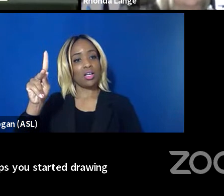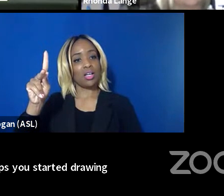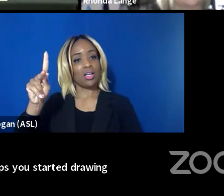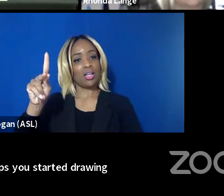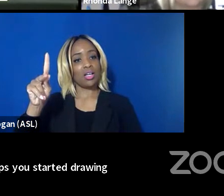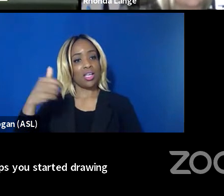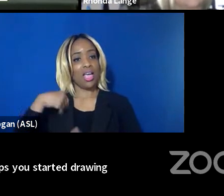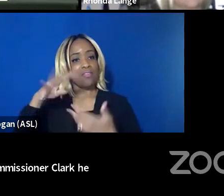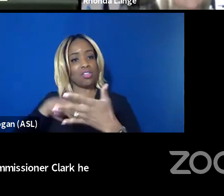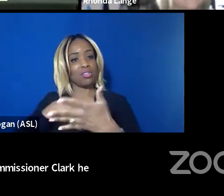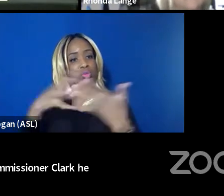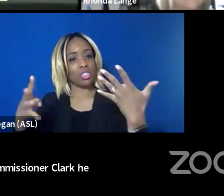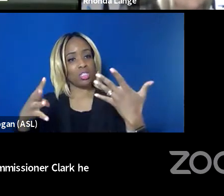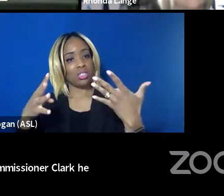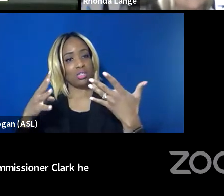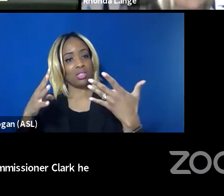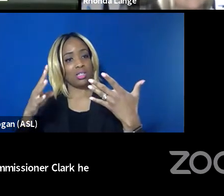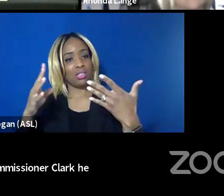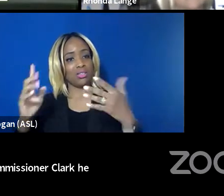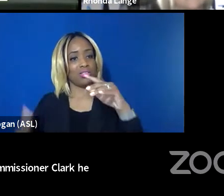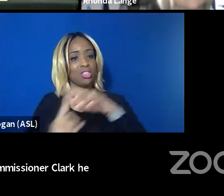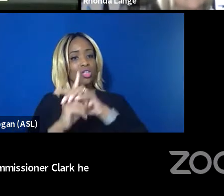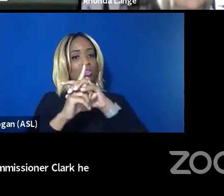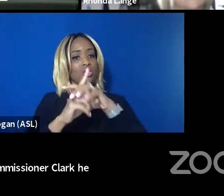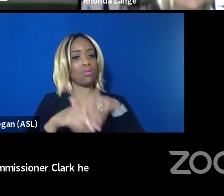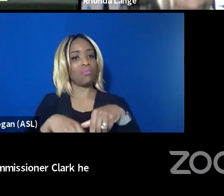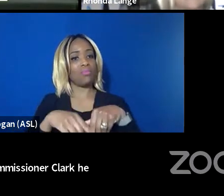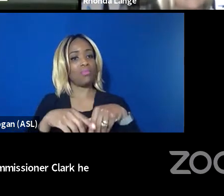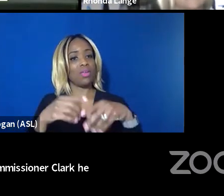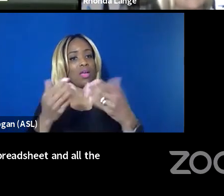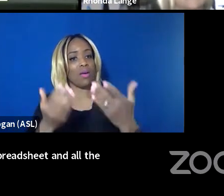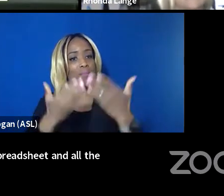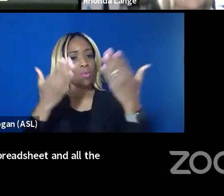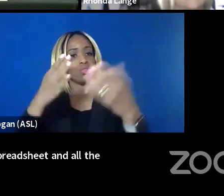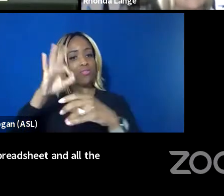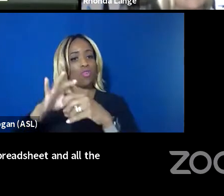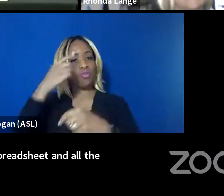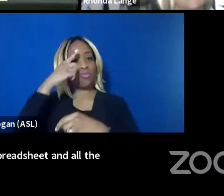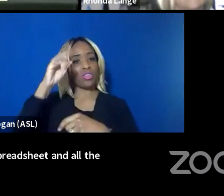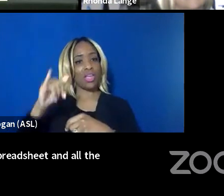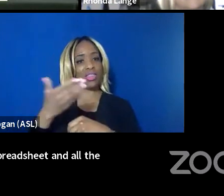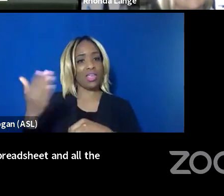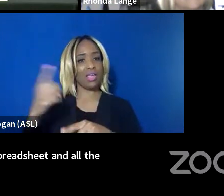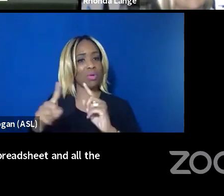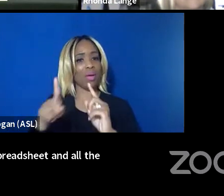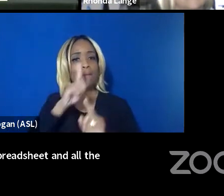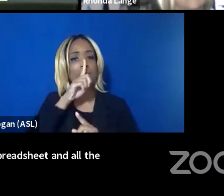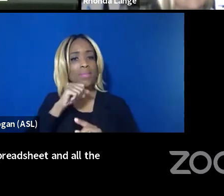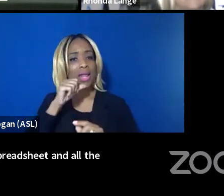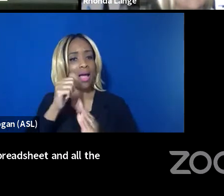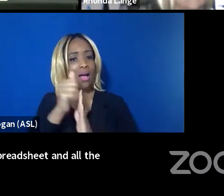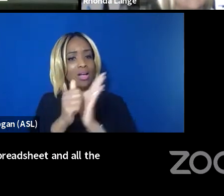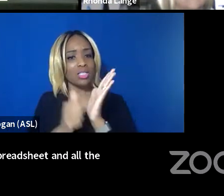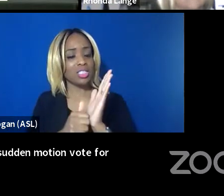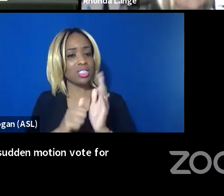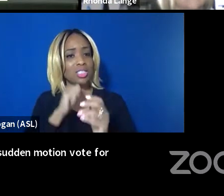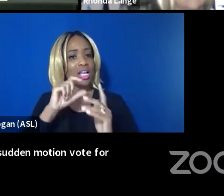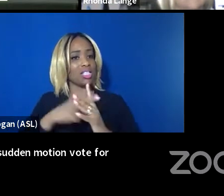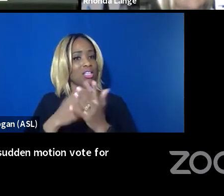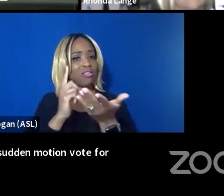got a little spreadsheet. All of a sudden it shows up in discussion. All of a sudden it's motion vote for this thing. It wasn't on the agenda. Didn't start the discussion. You